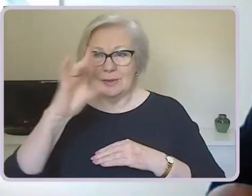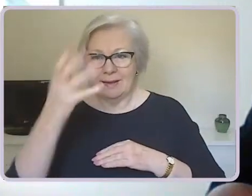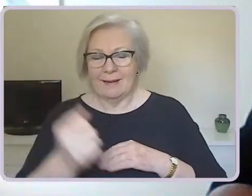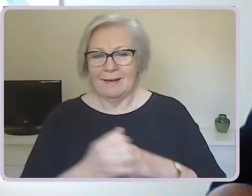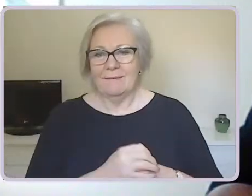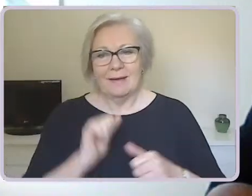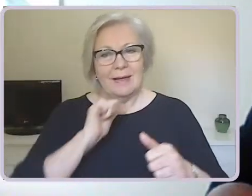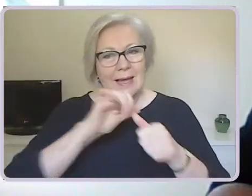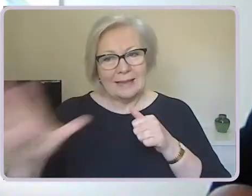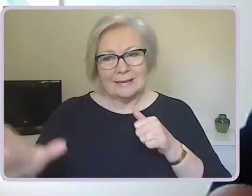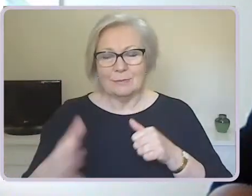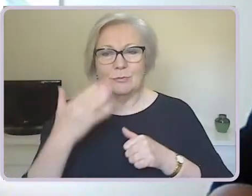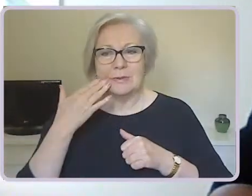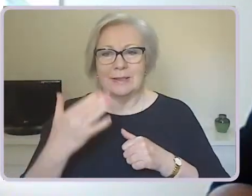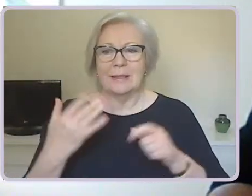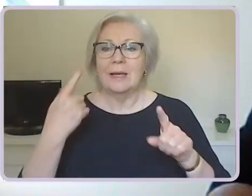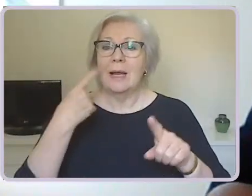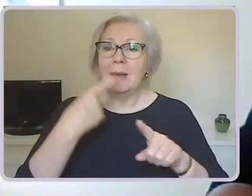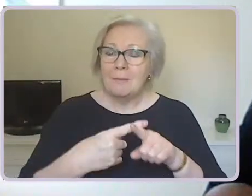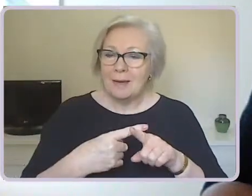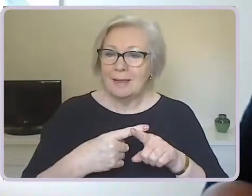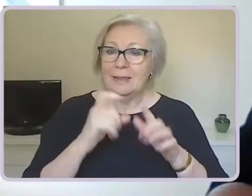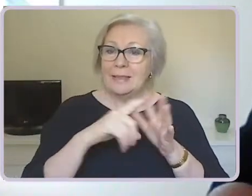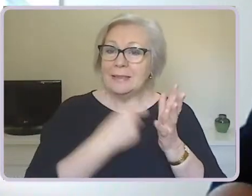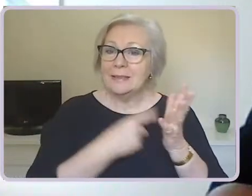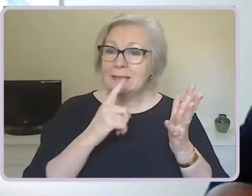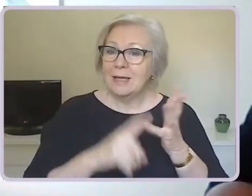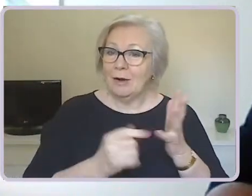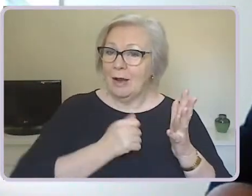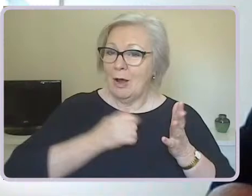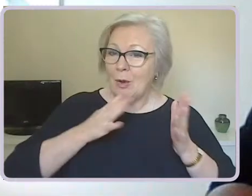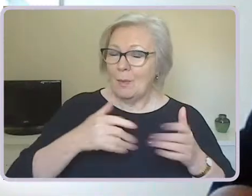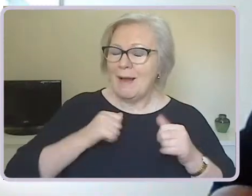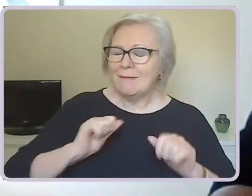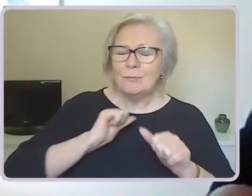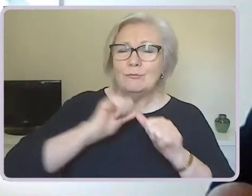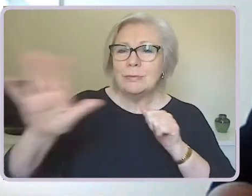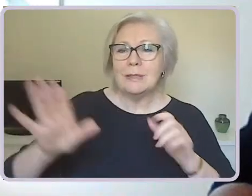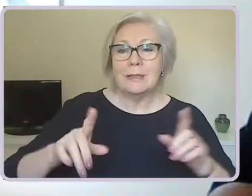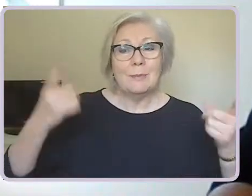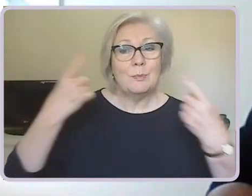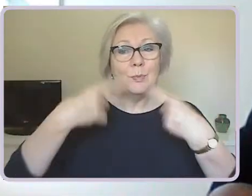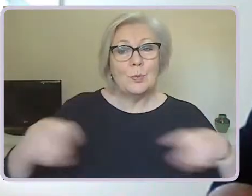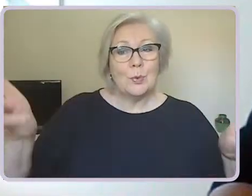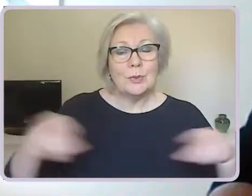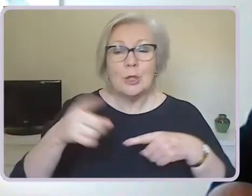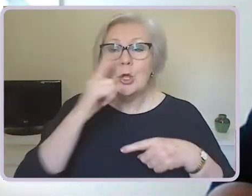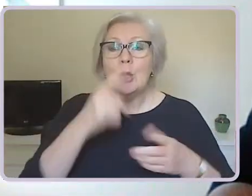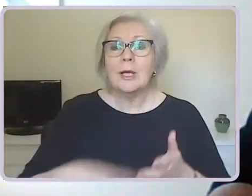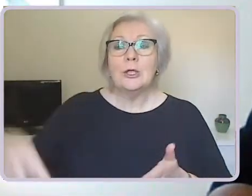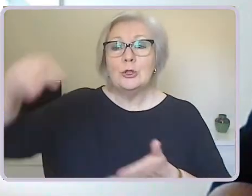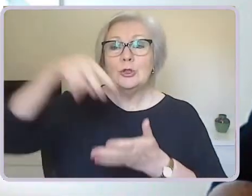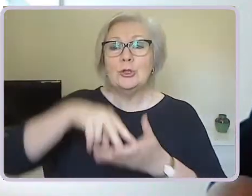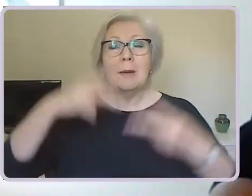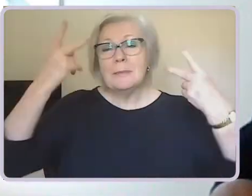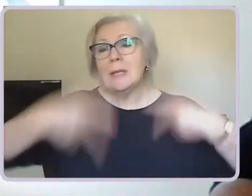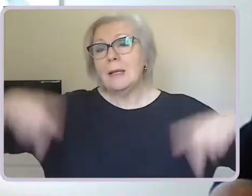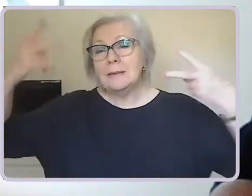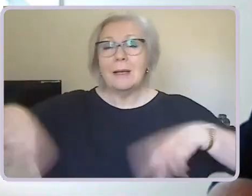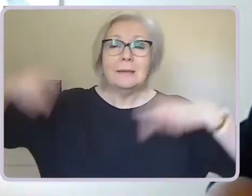Daru style, we also have some fantastic music for you to jump up and dance in your spaces in the stretch